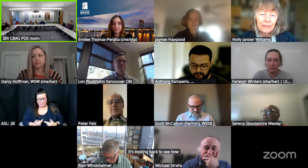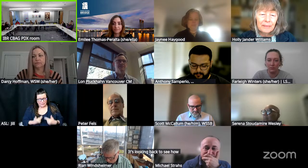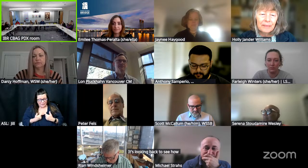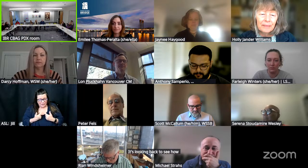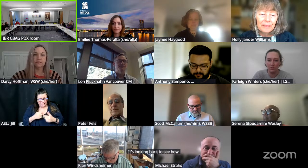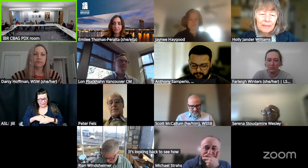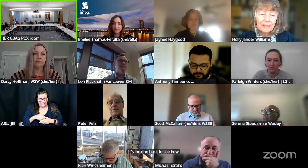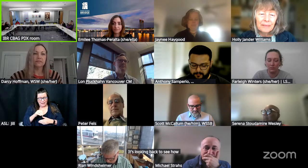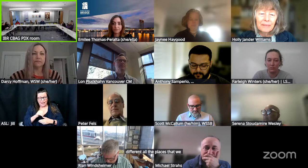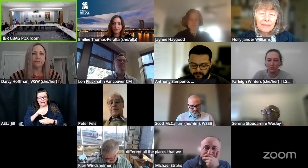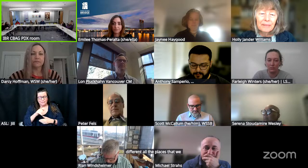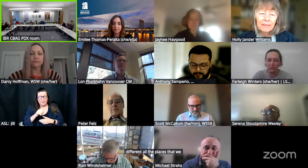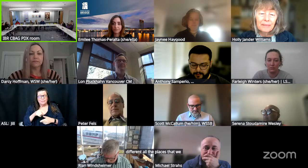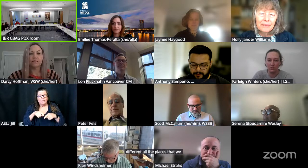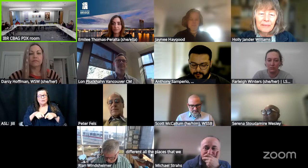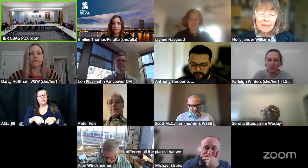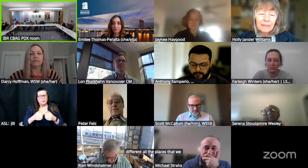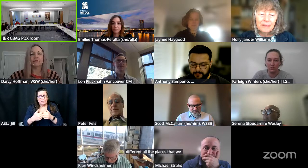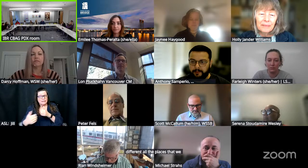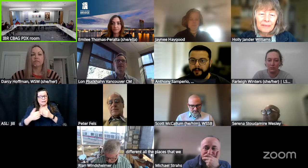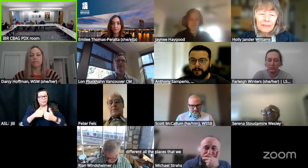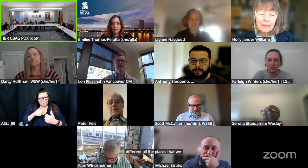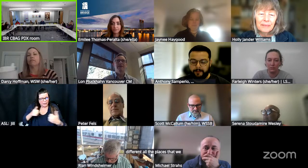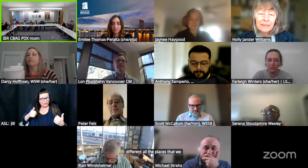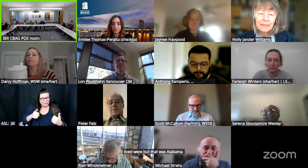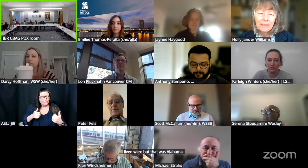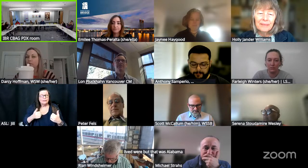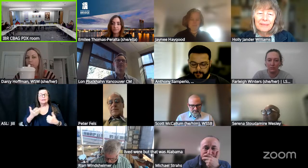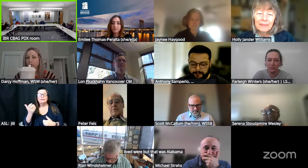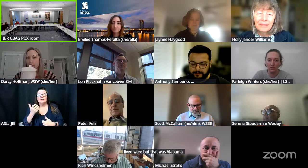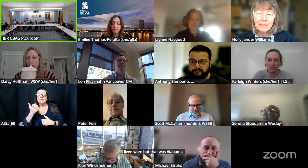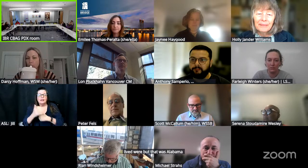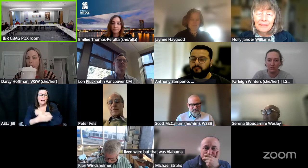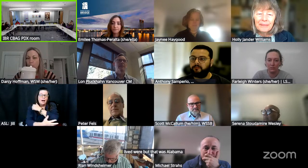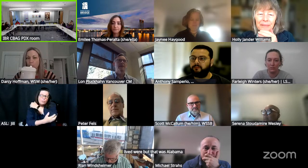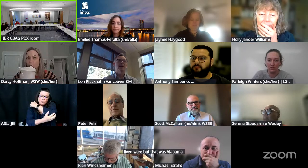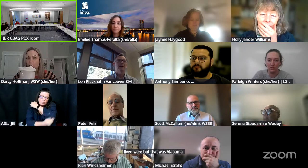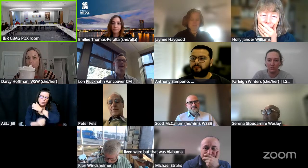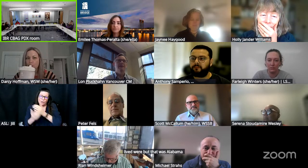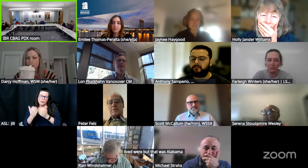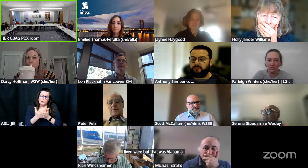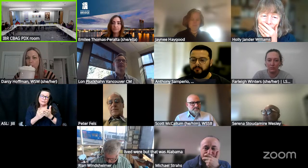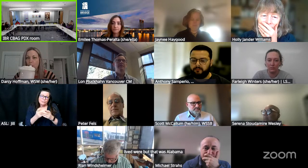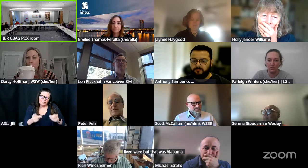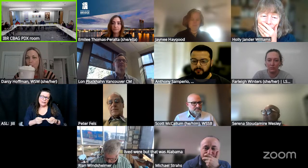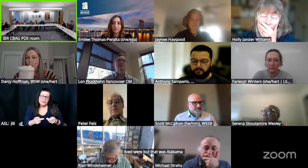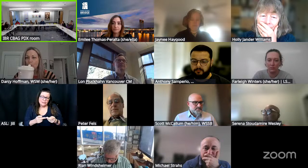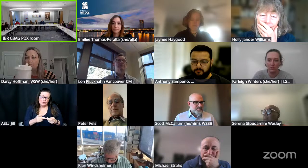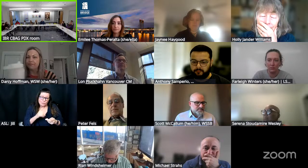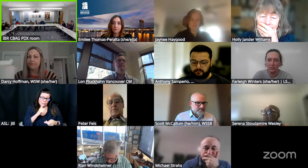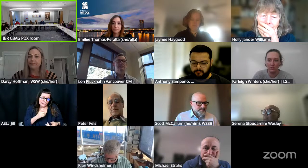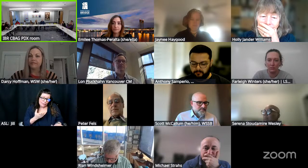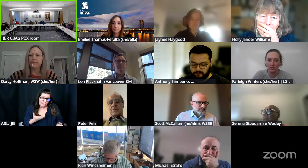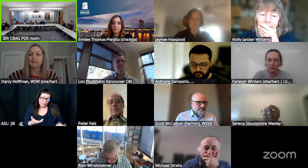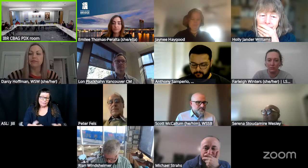and how poor some places were. So,